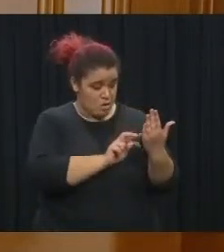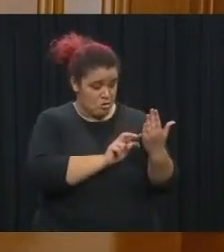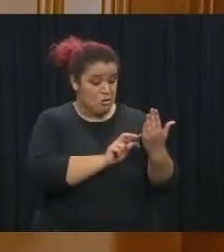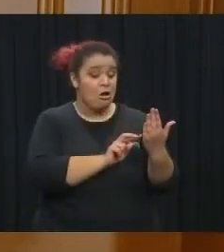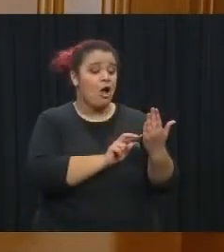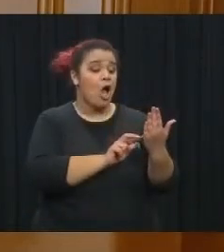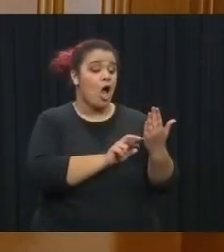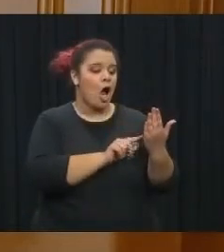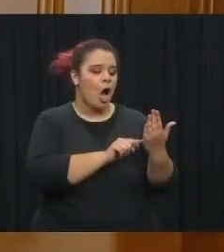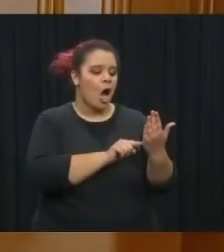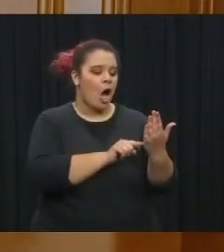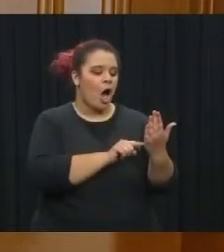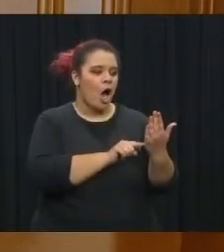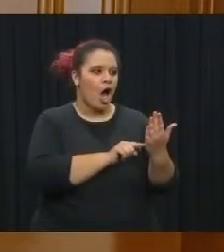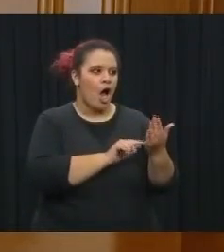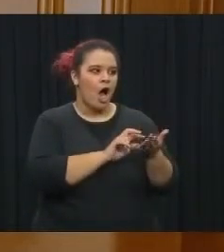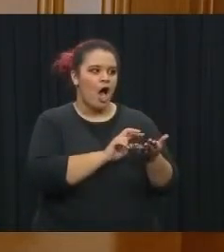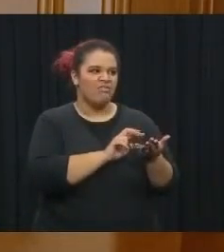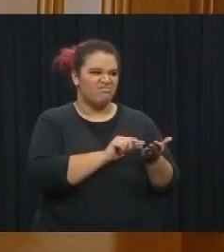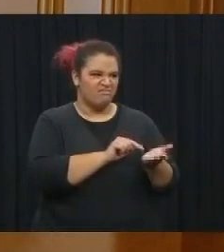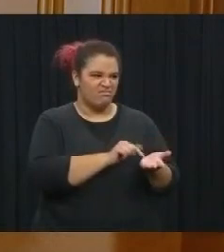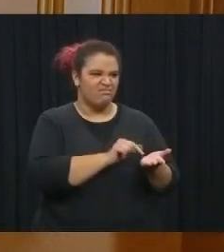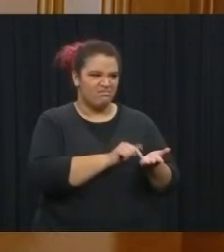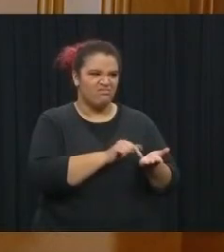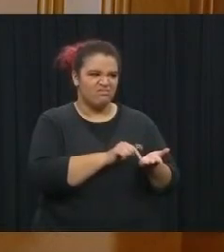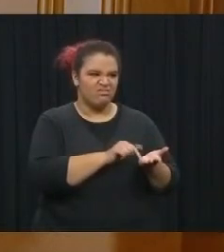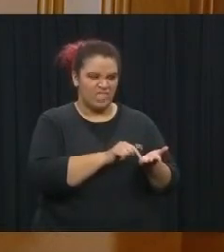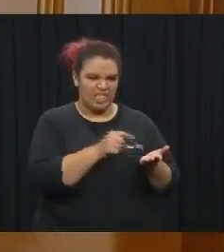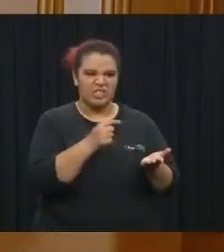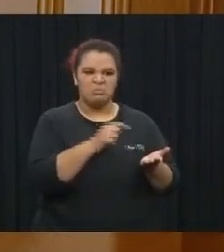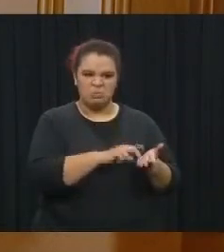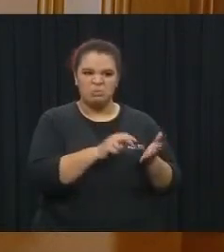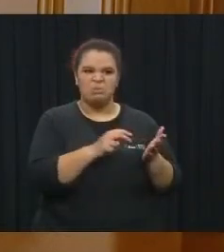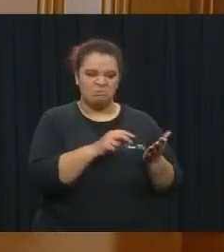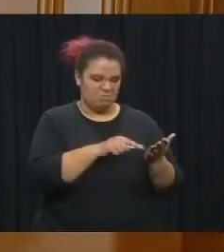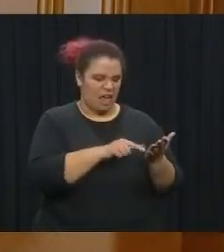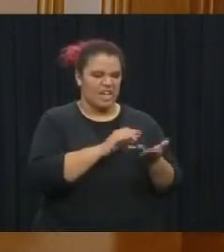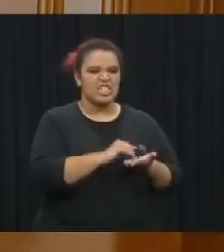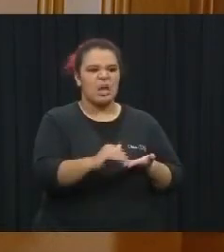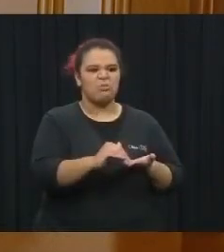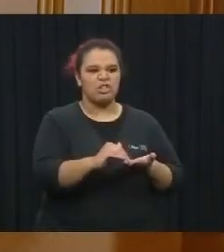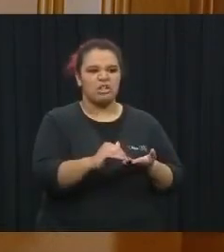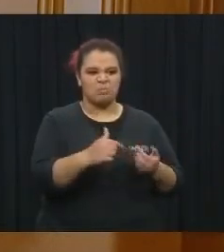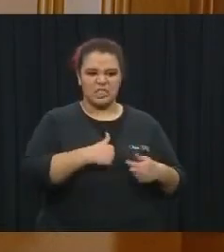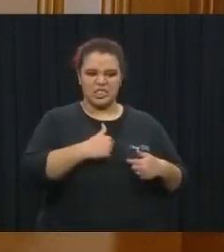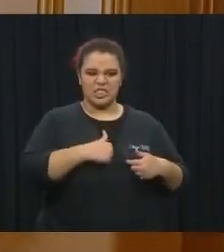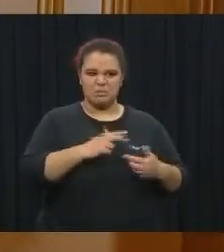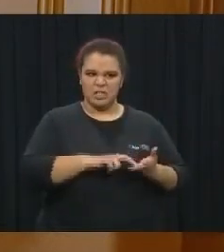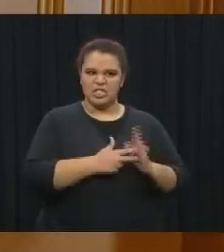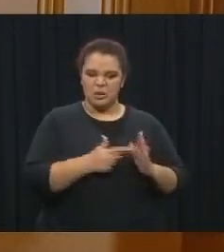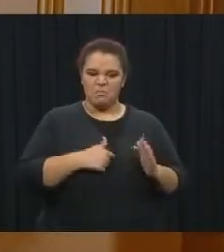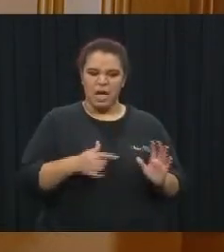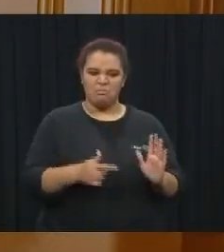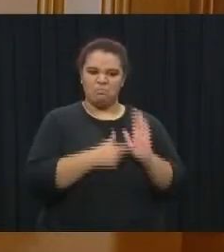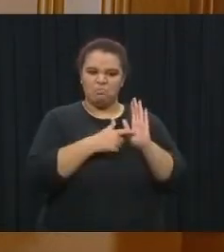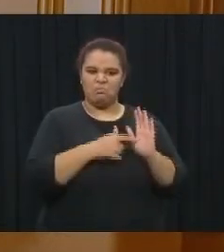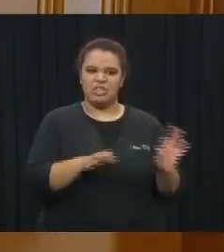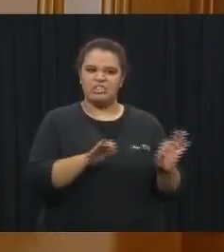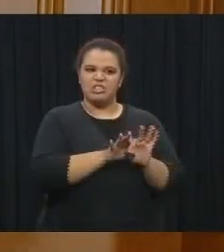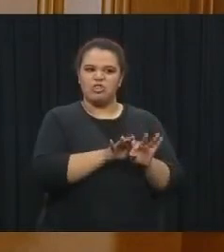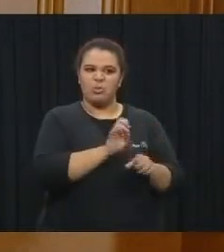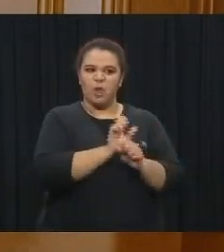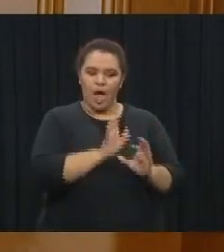an exception, which classifies them as an essential business, I would move ahead. Now, once they do